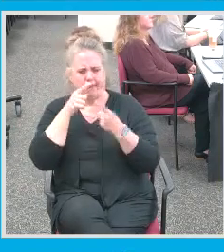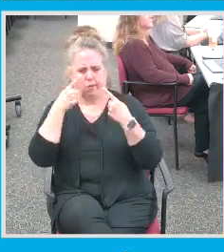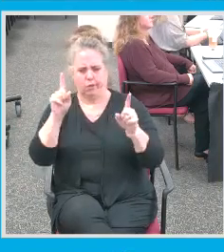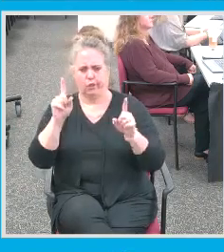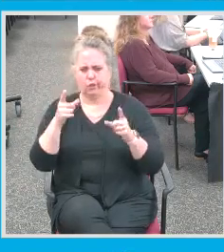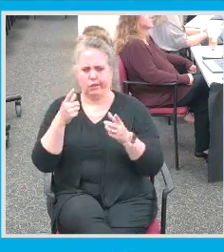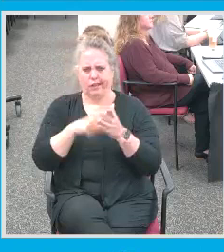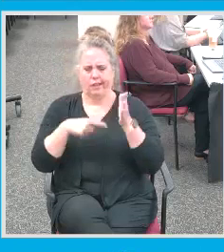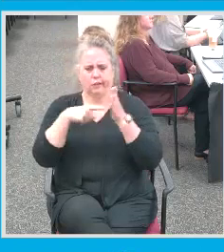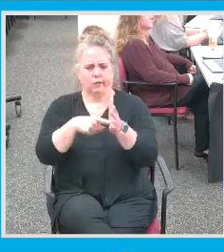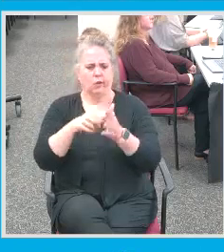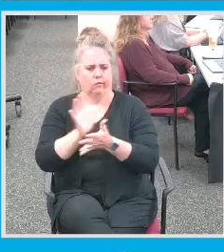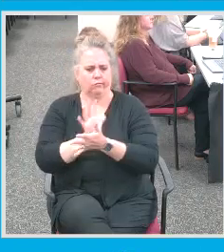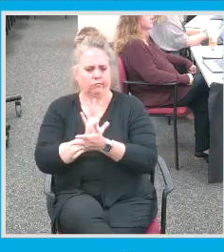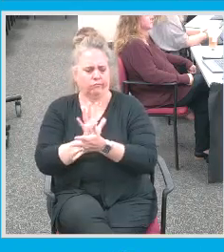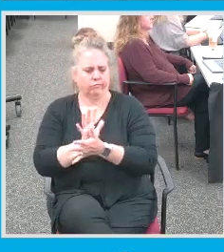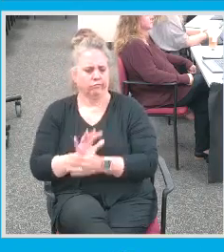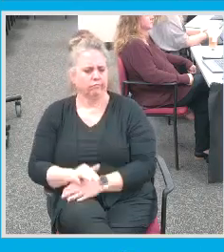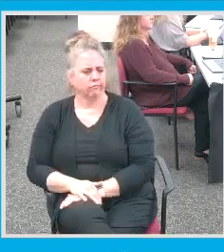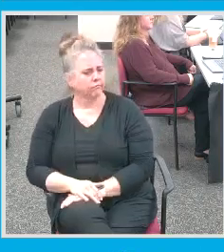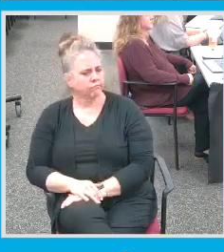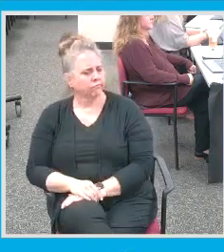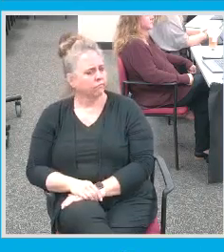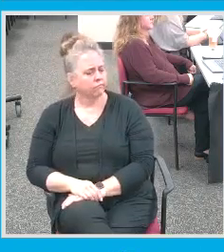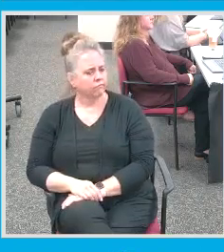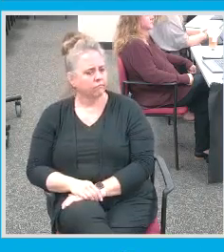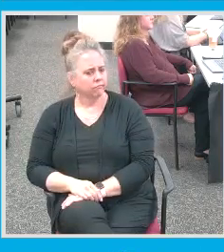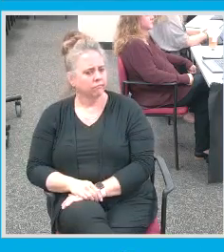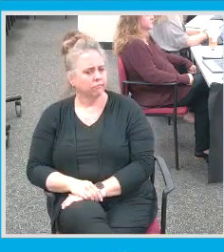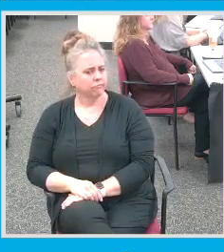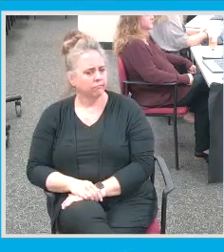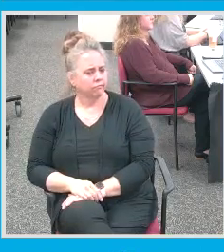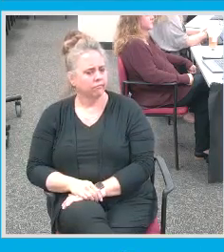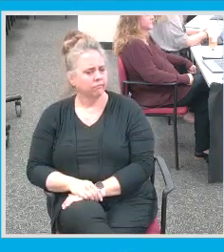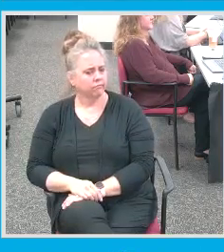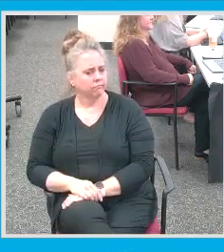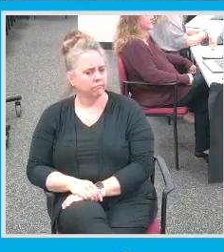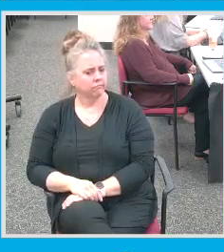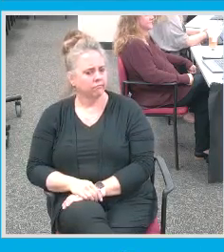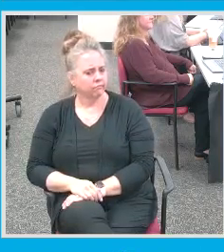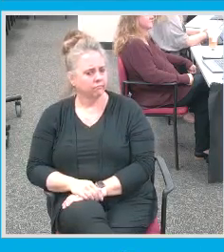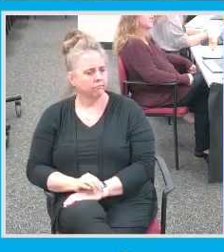I had the fun part, like you guys do, of updating policies and procedures. What we learned,